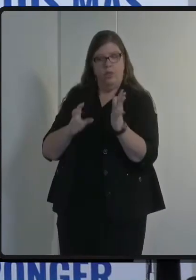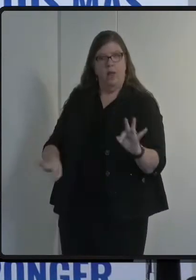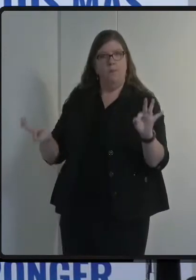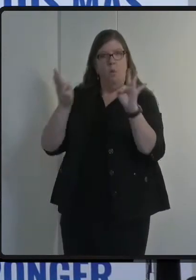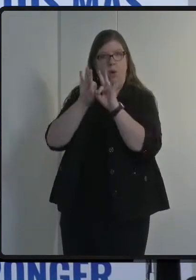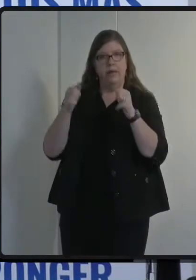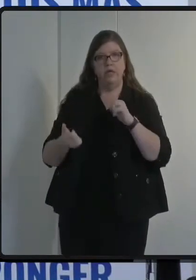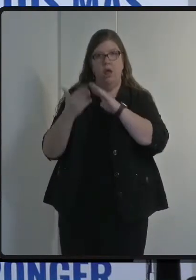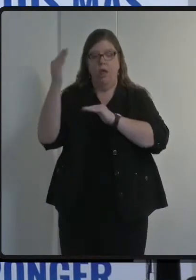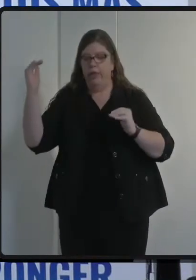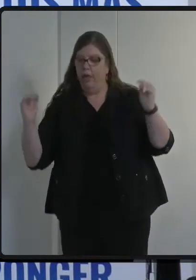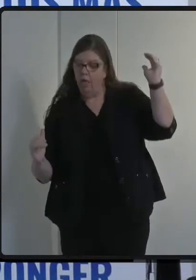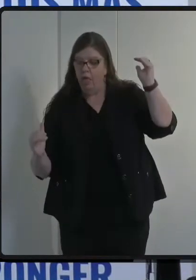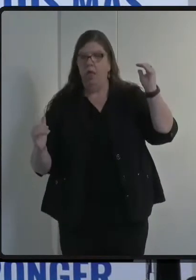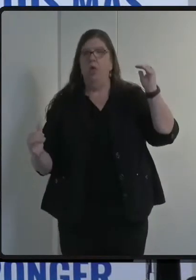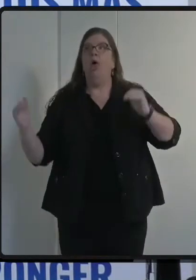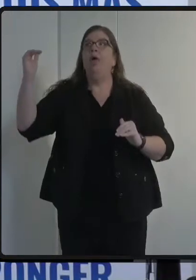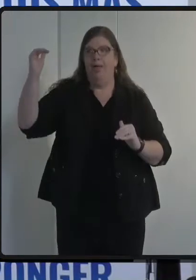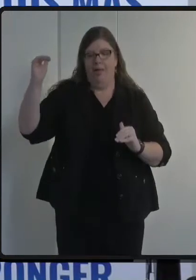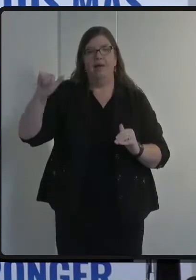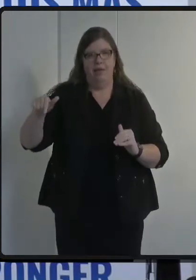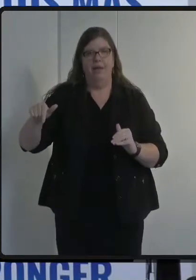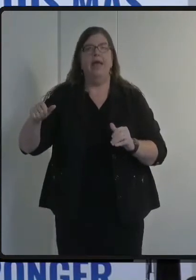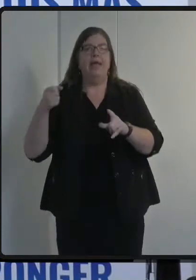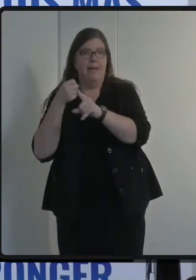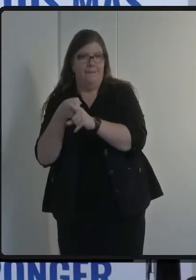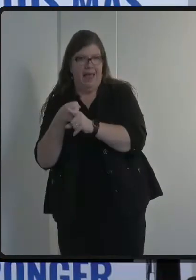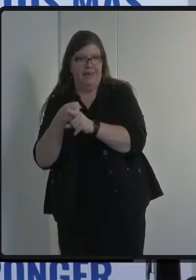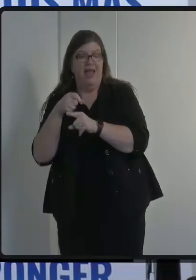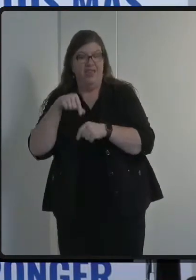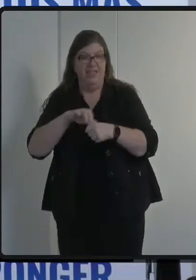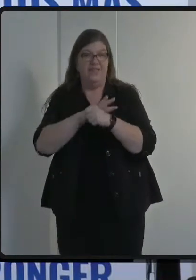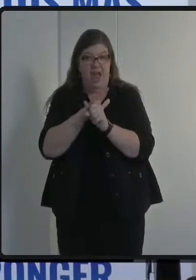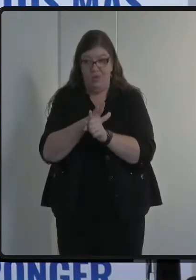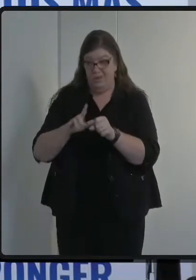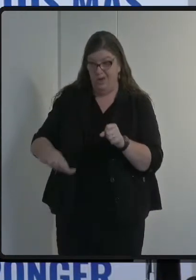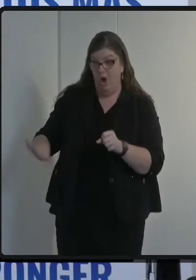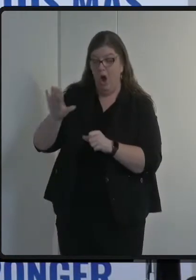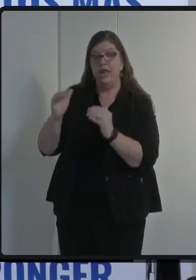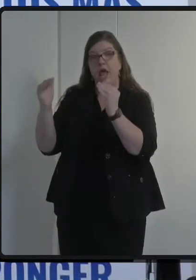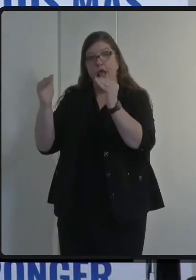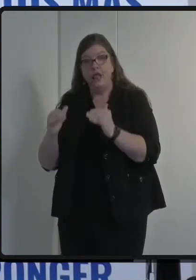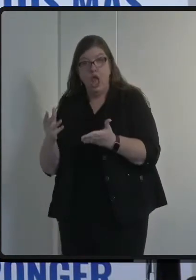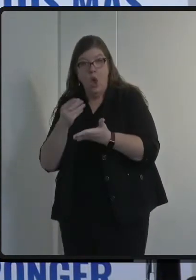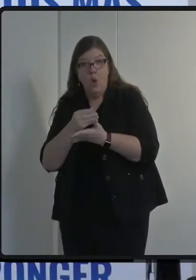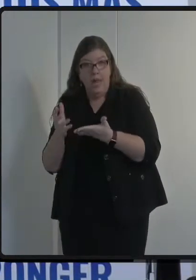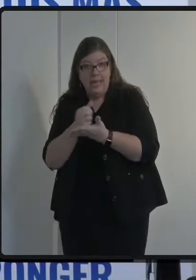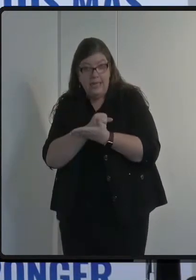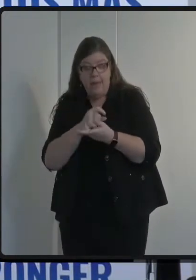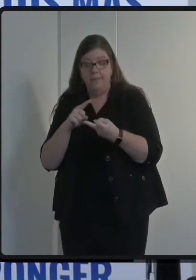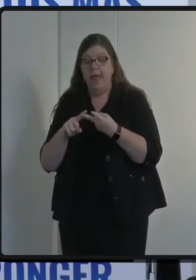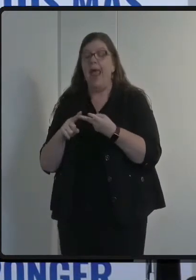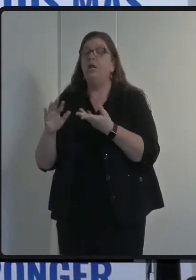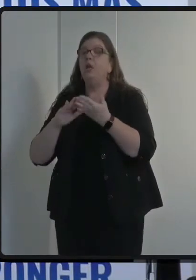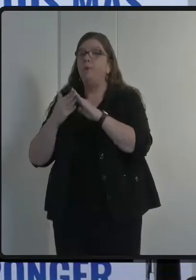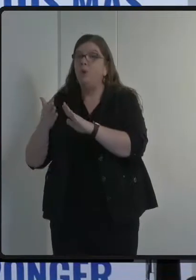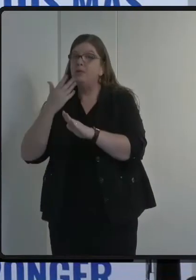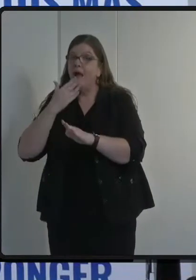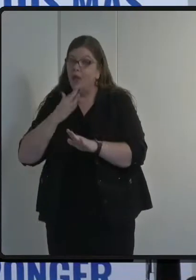the disproportionate impact and toll this virus has on low-income and communities of color